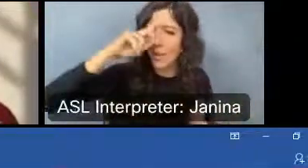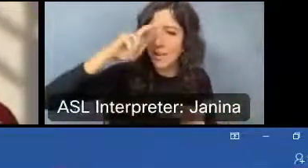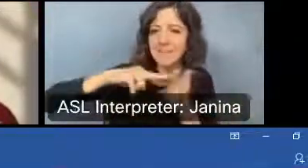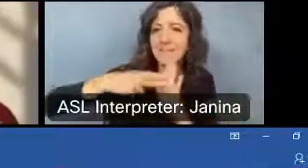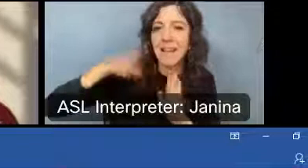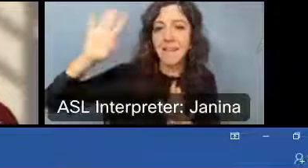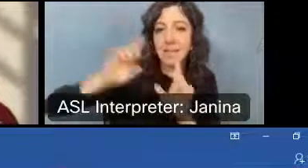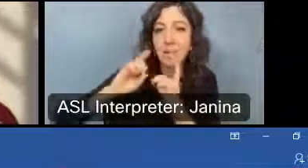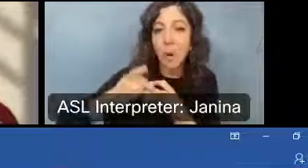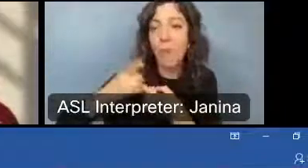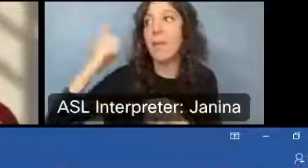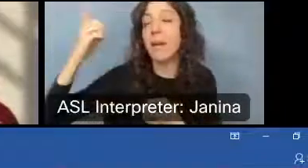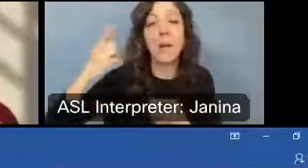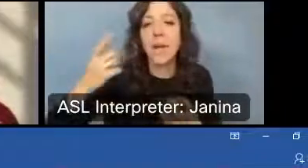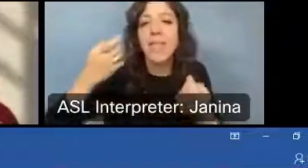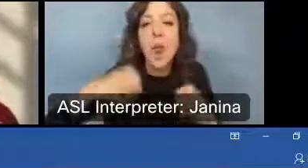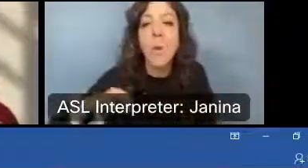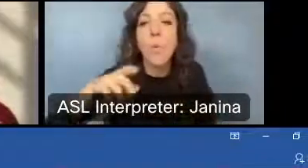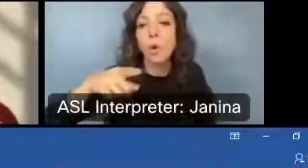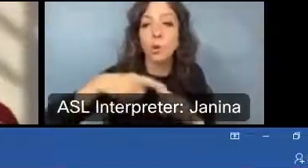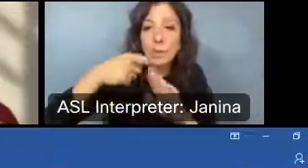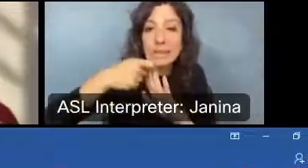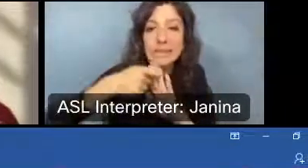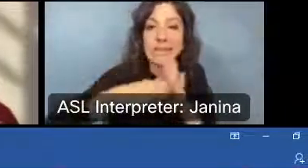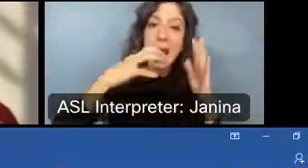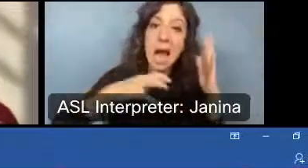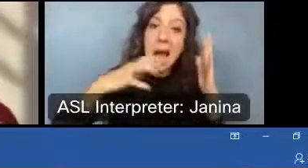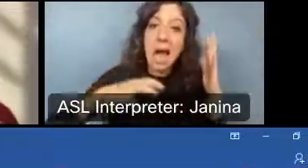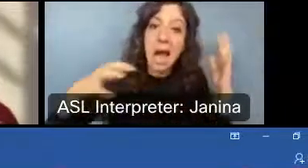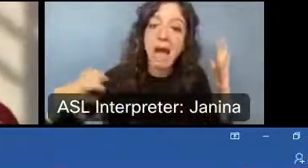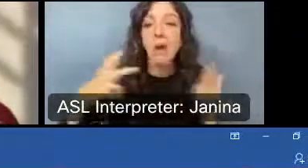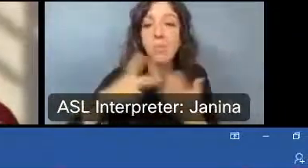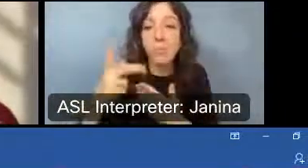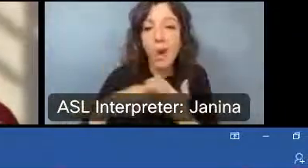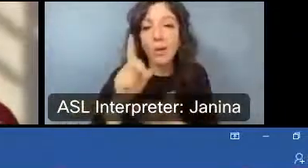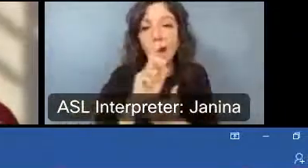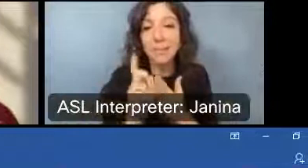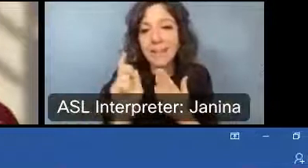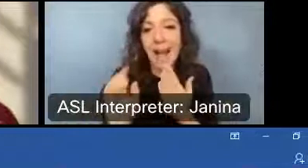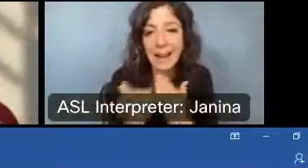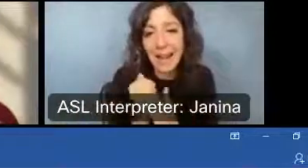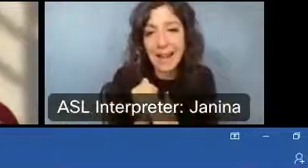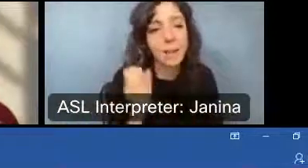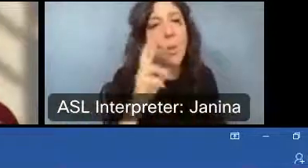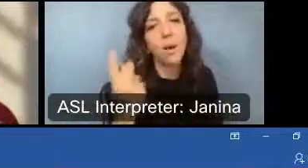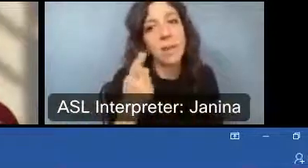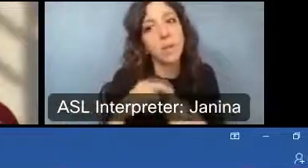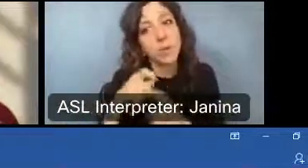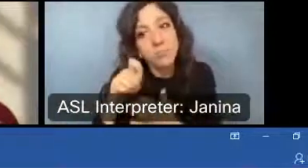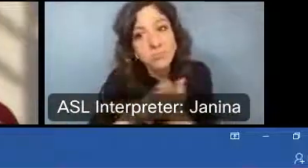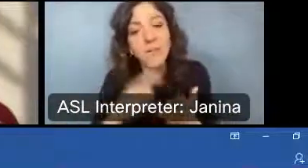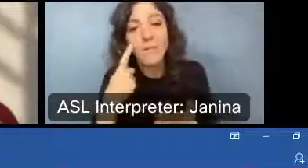not make you have to write a big long program design addendum or something to do the Tailored Day Service vendorization.